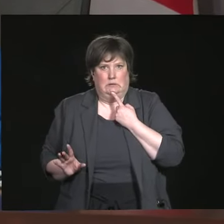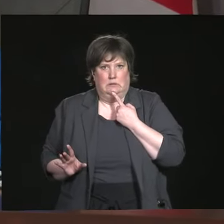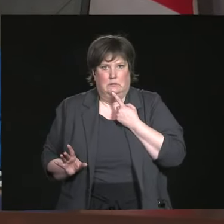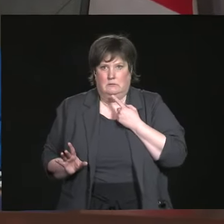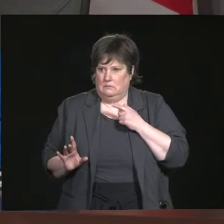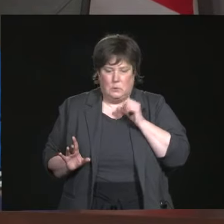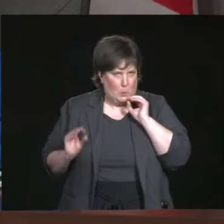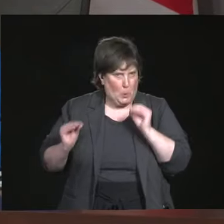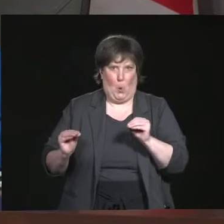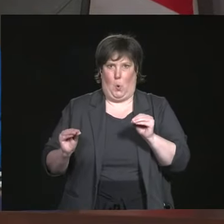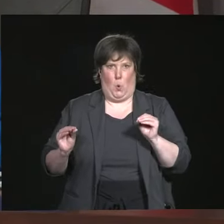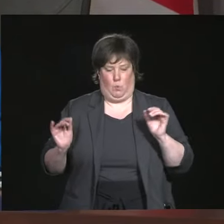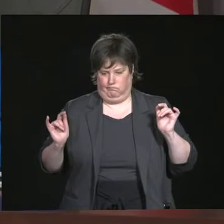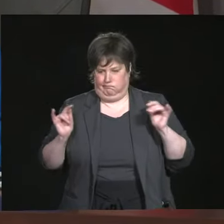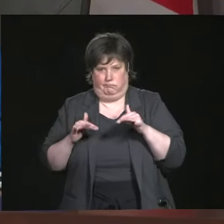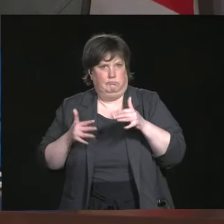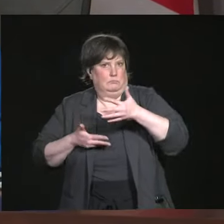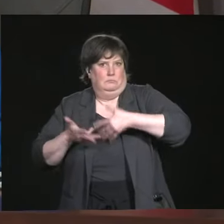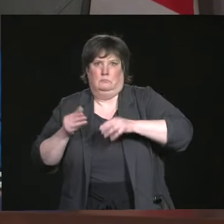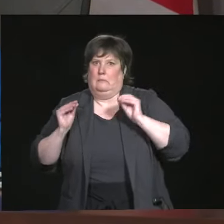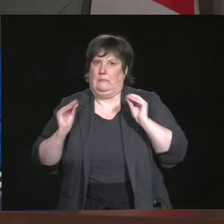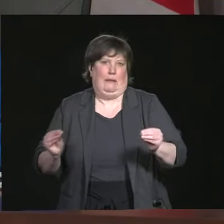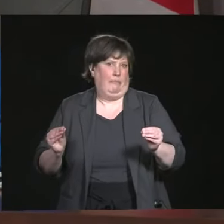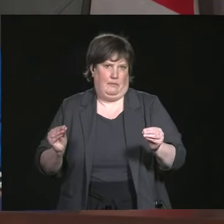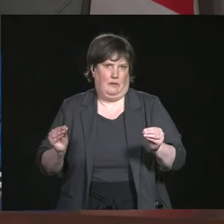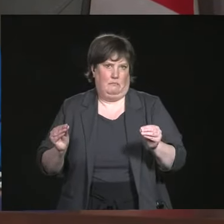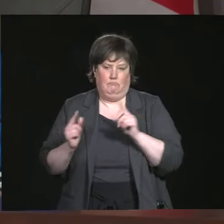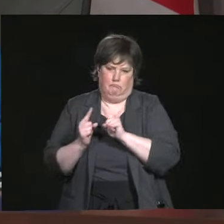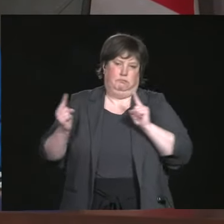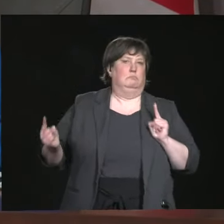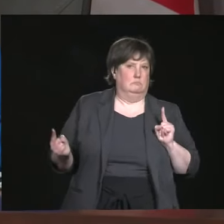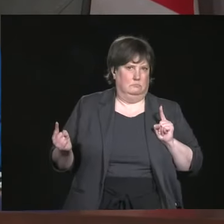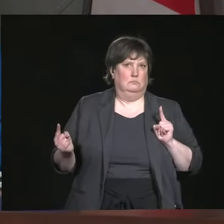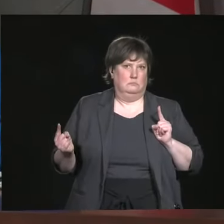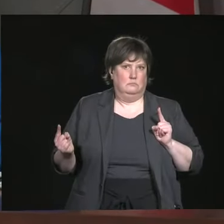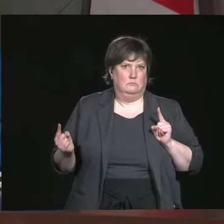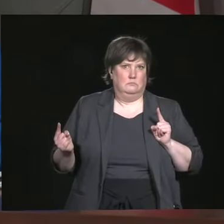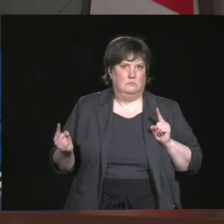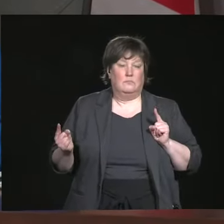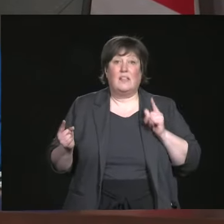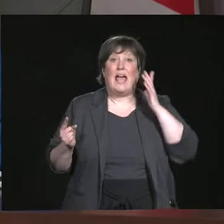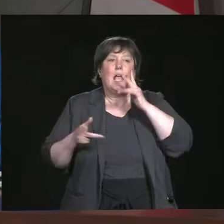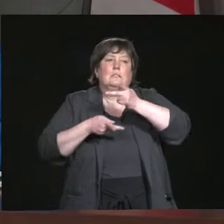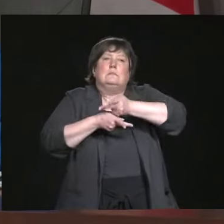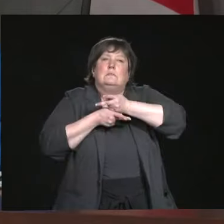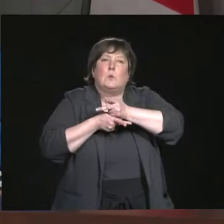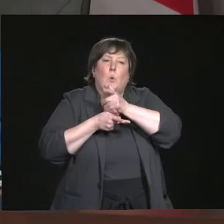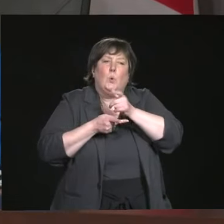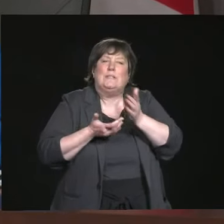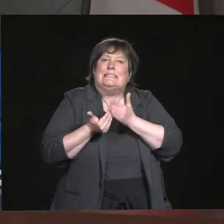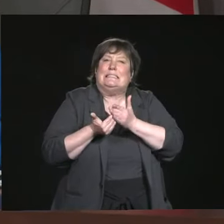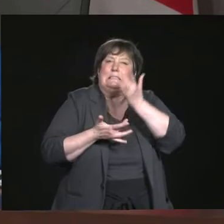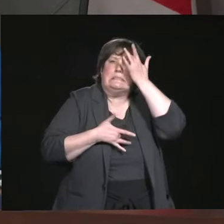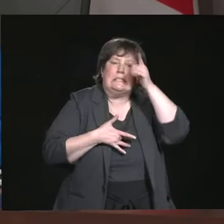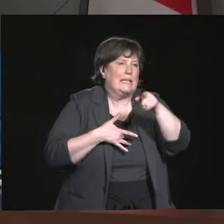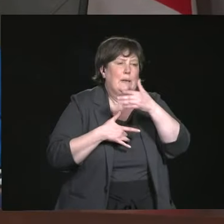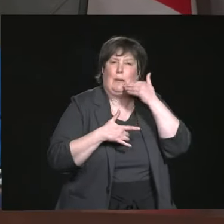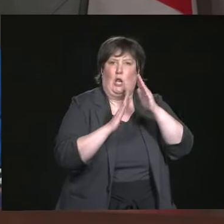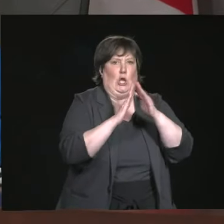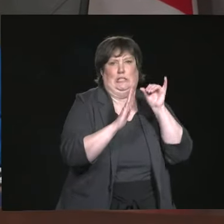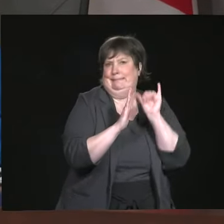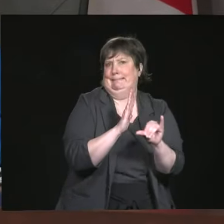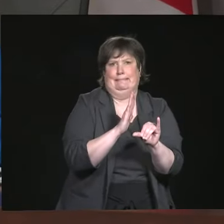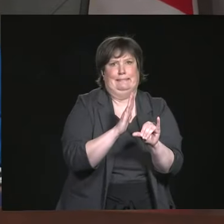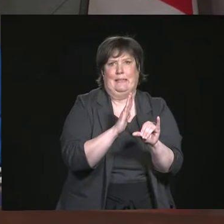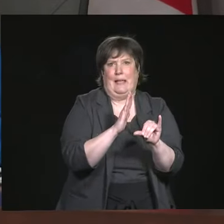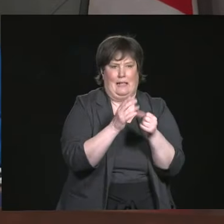physical distancing, making sure vulnerable populations stay home and support them so that they're not at